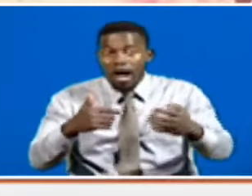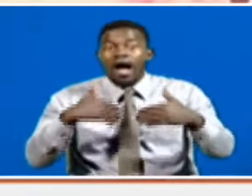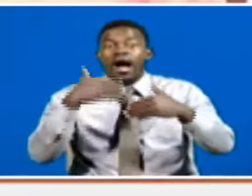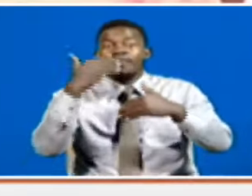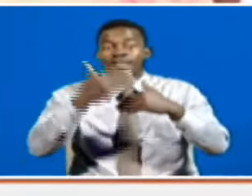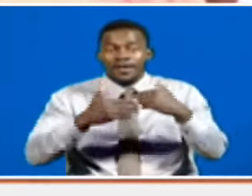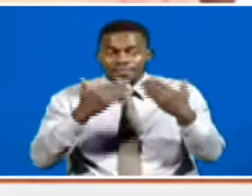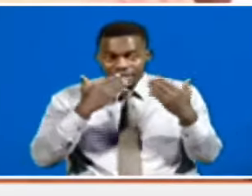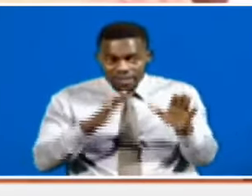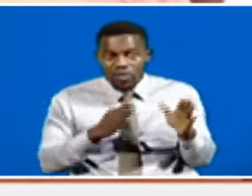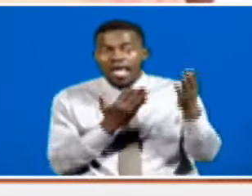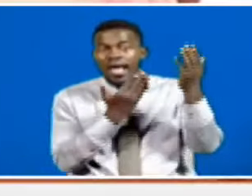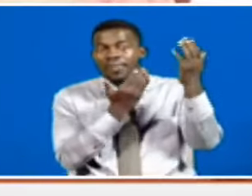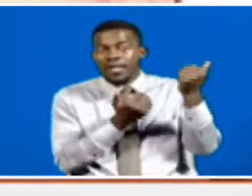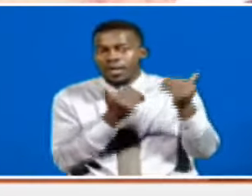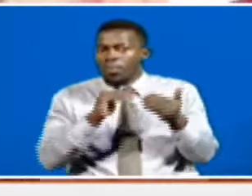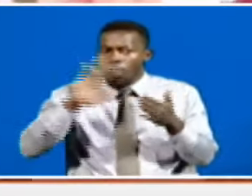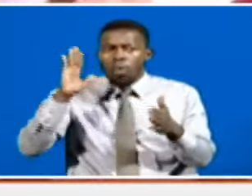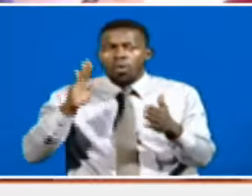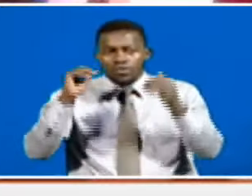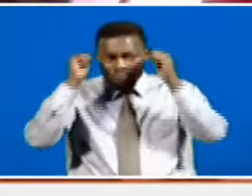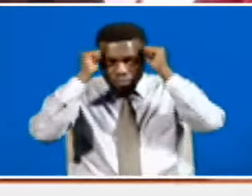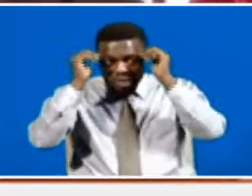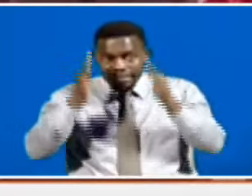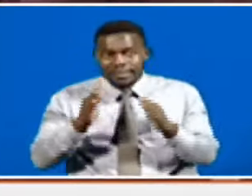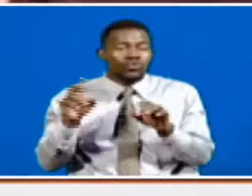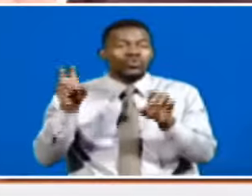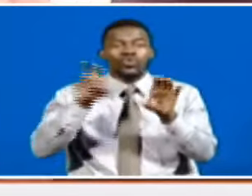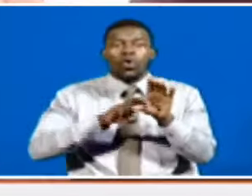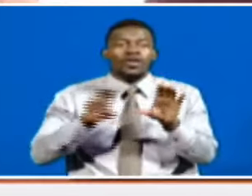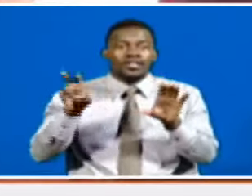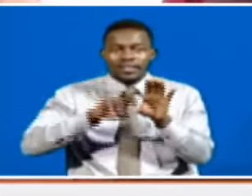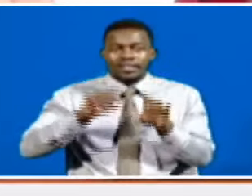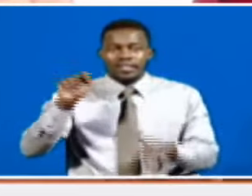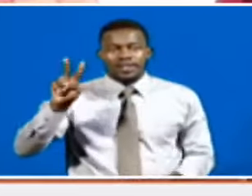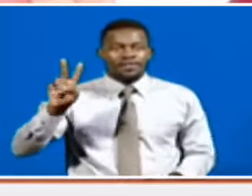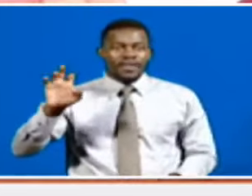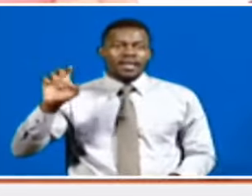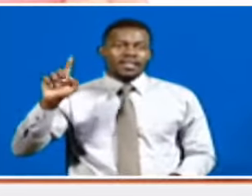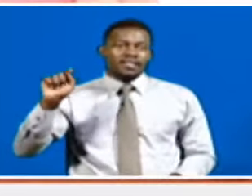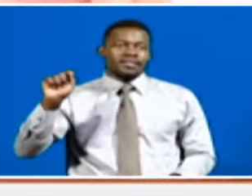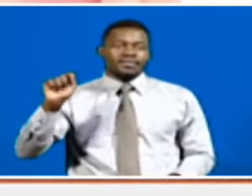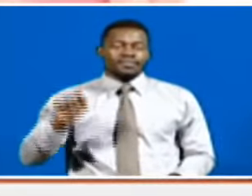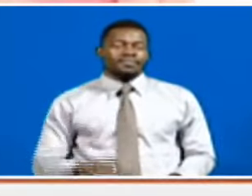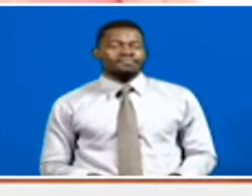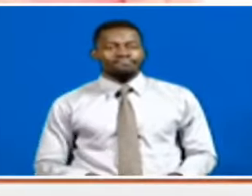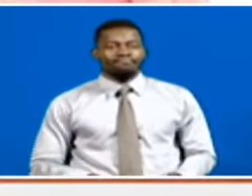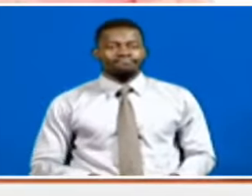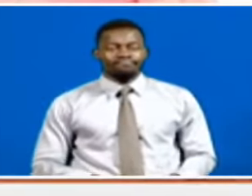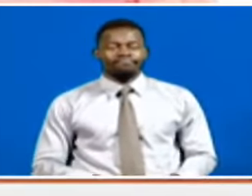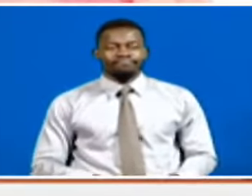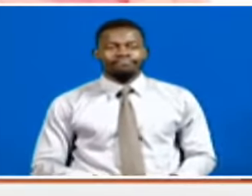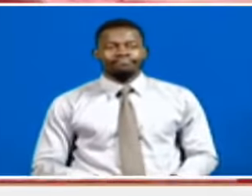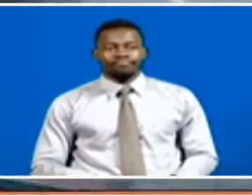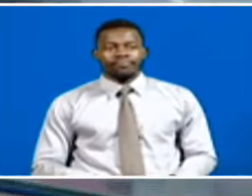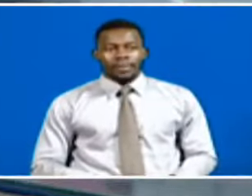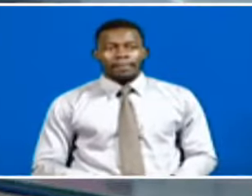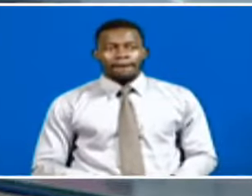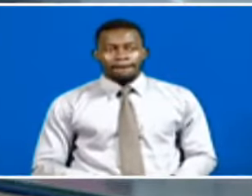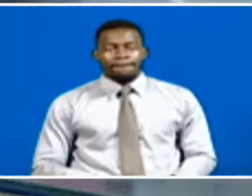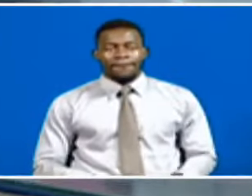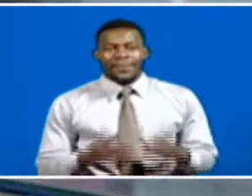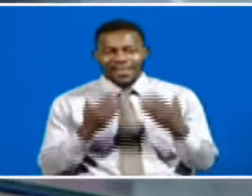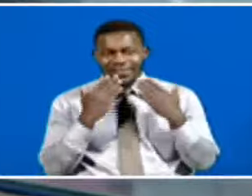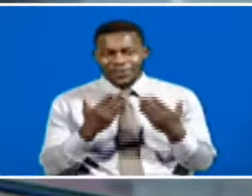portal will see more students opt for TVET courses. Shadrack Mitty, KTN News.